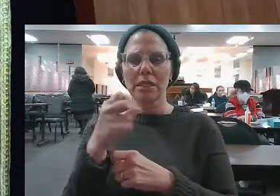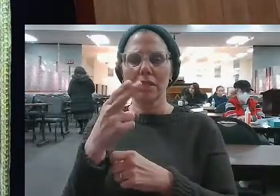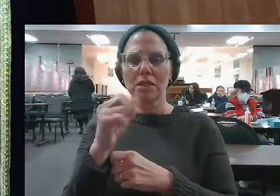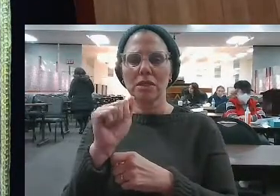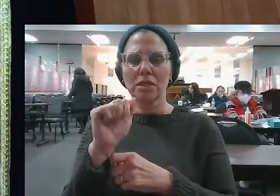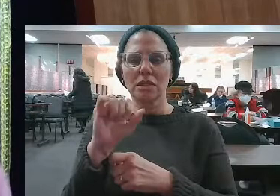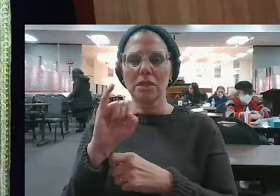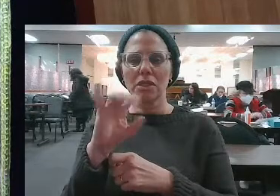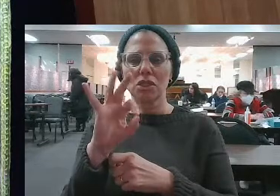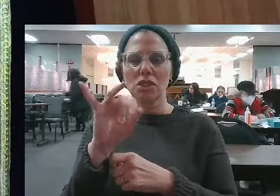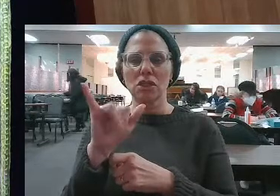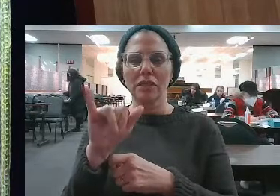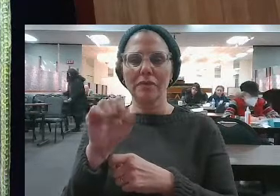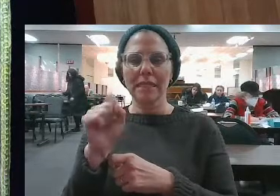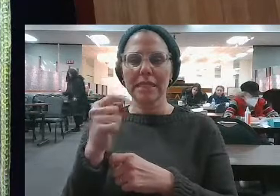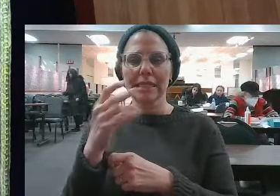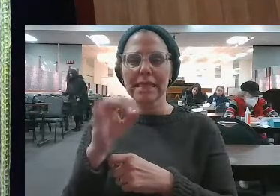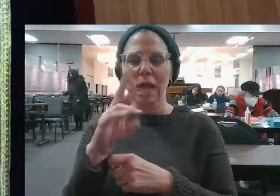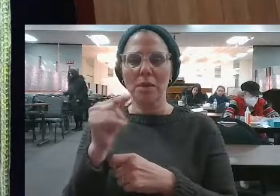So we take a look at number one.